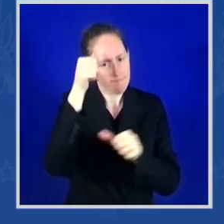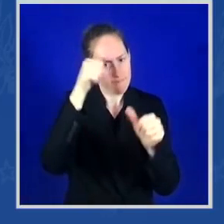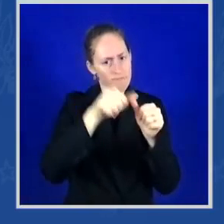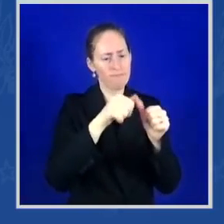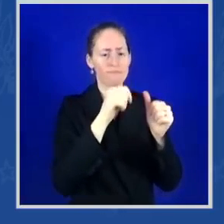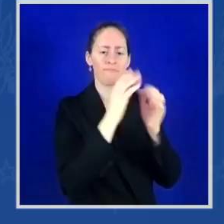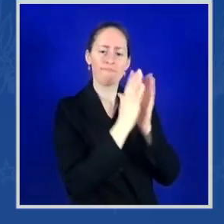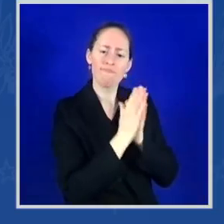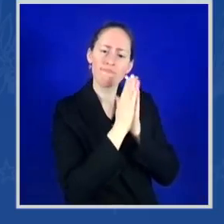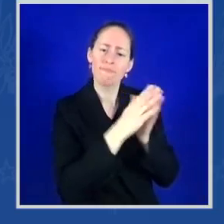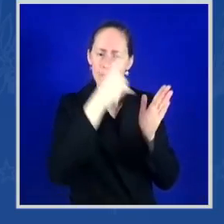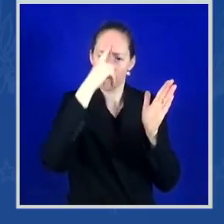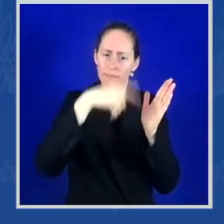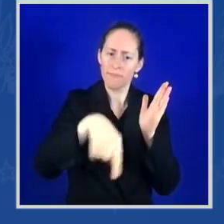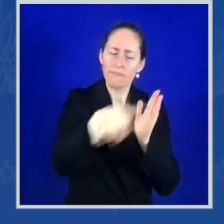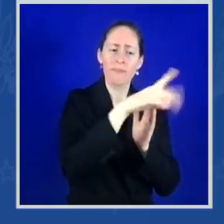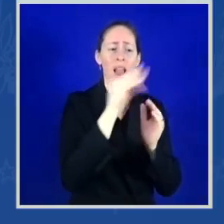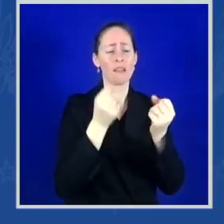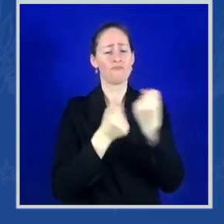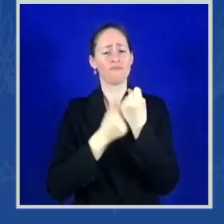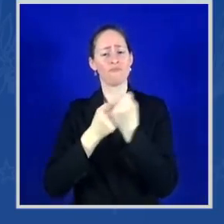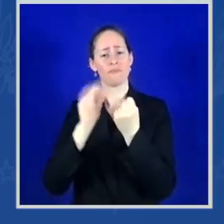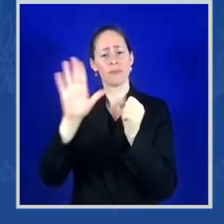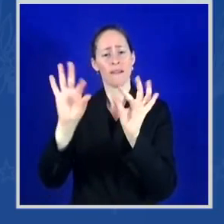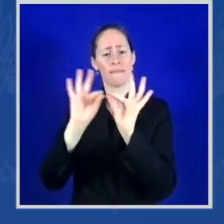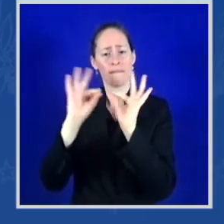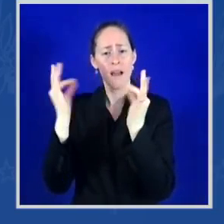day. This past year,